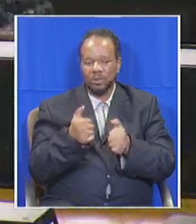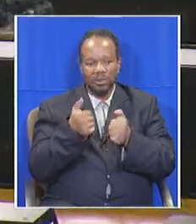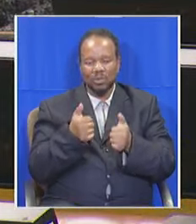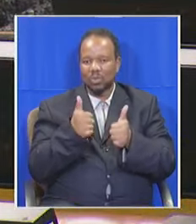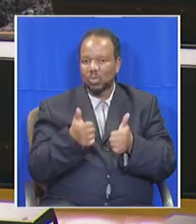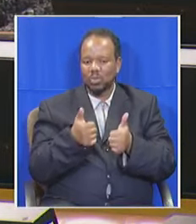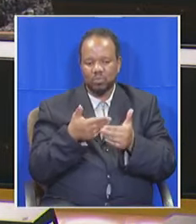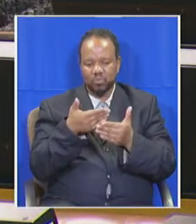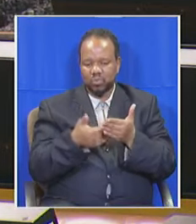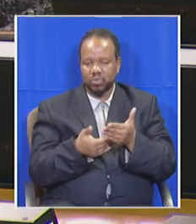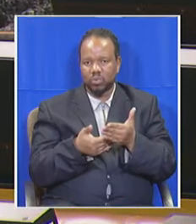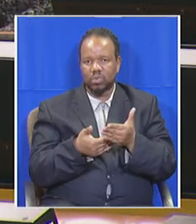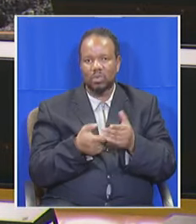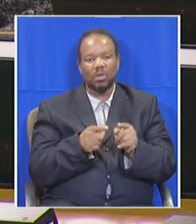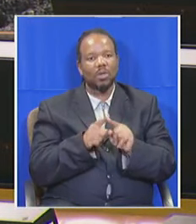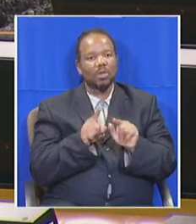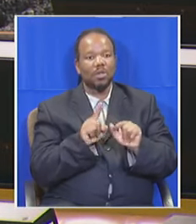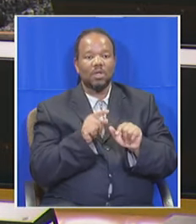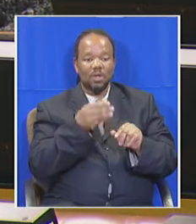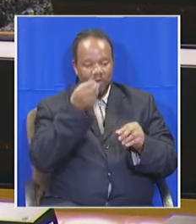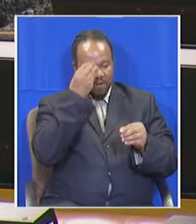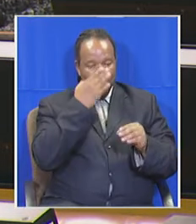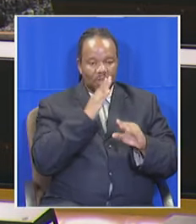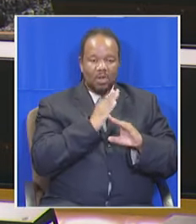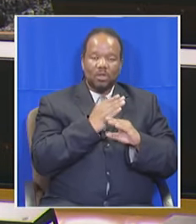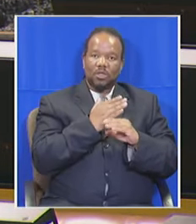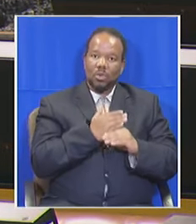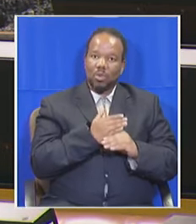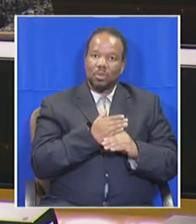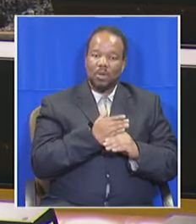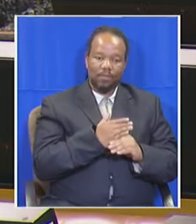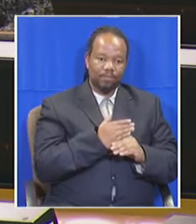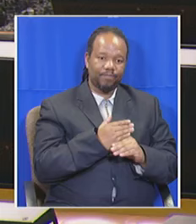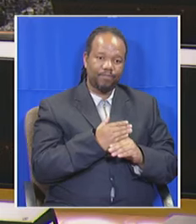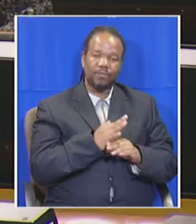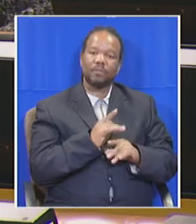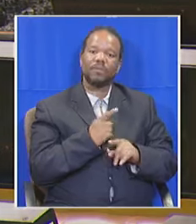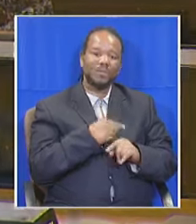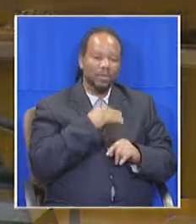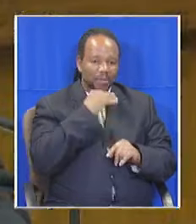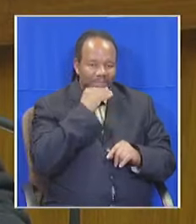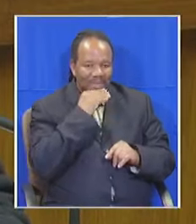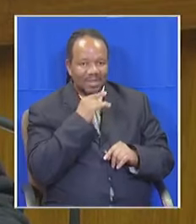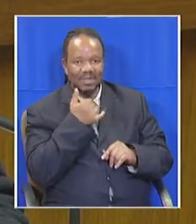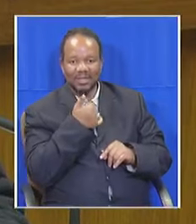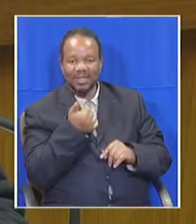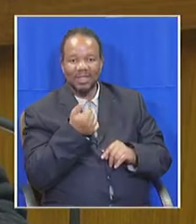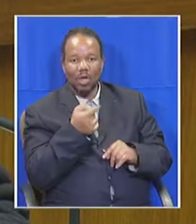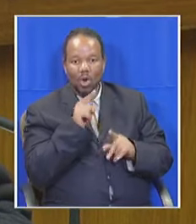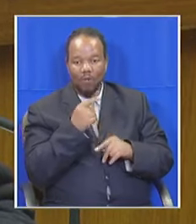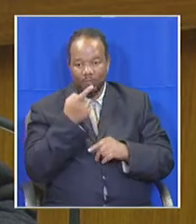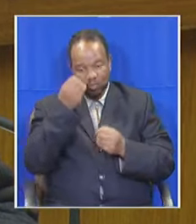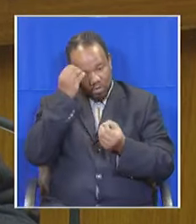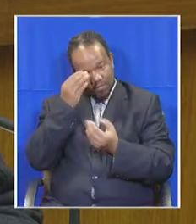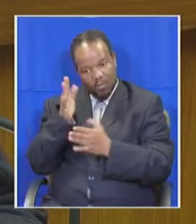The protection of the disclosure of information does not, however, extend to the disclosure of false information. This